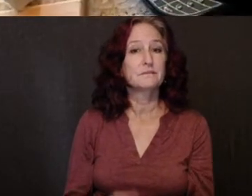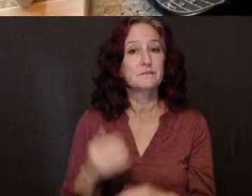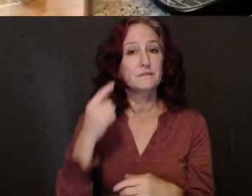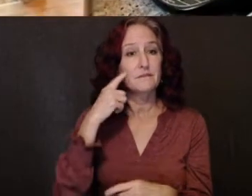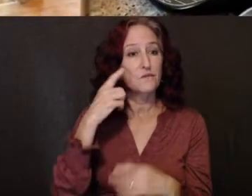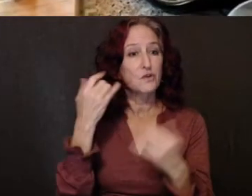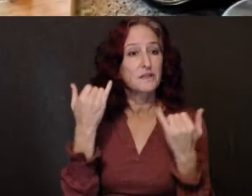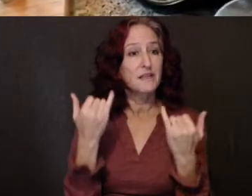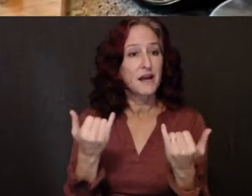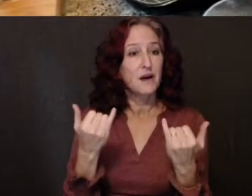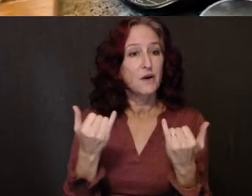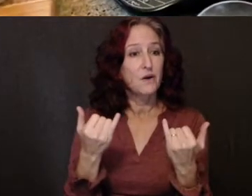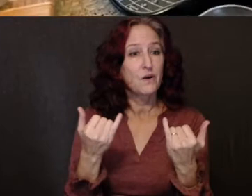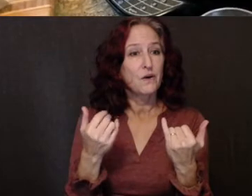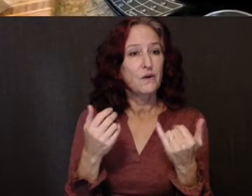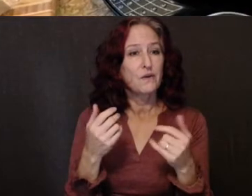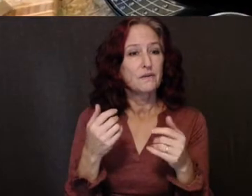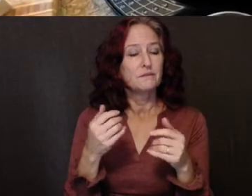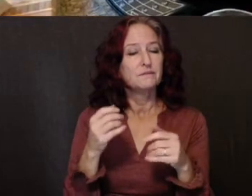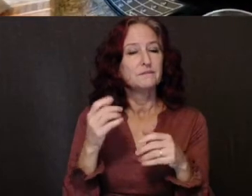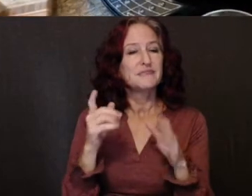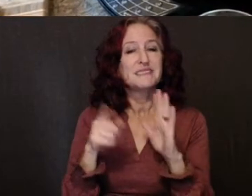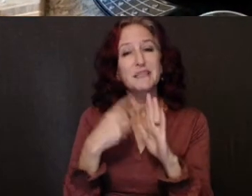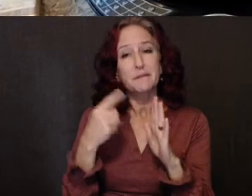last for a long time. Squash.